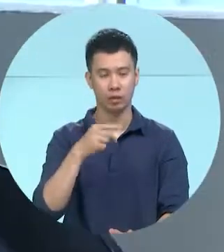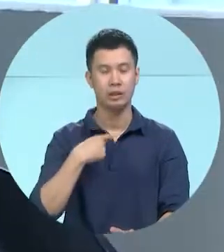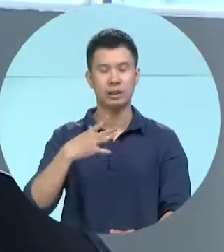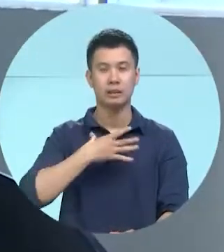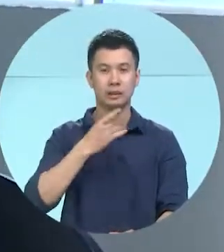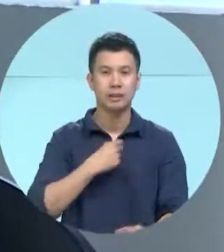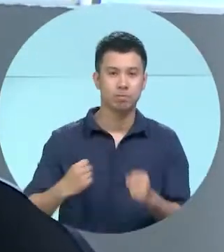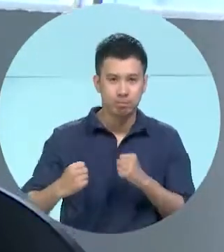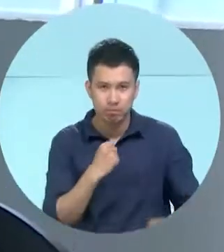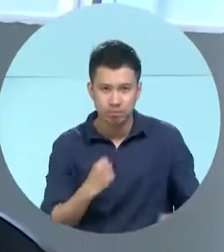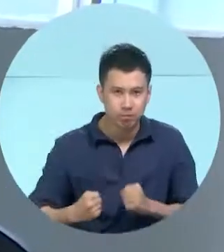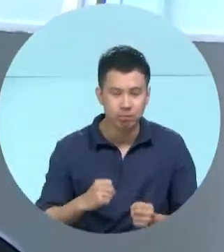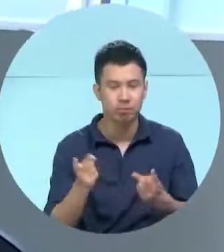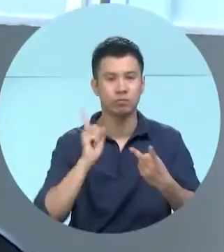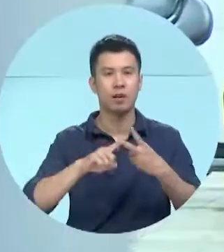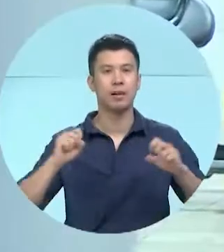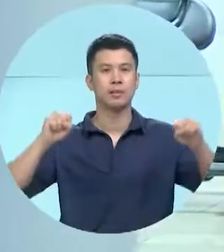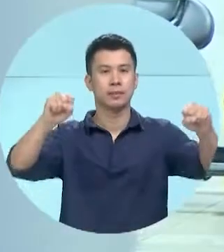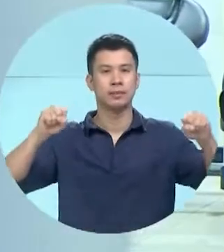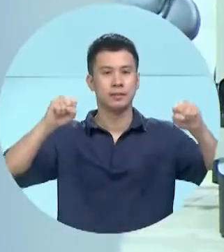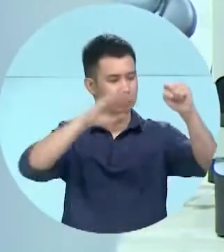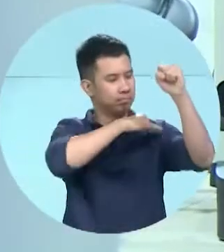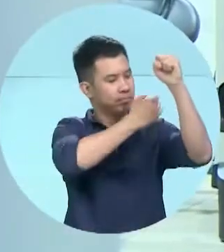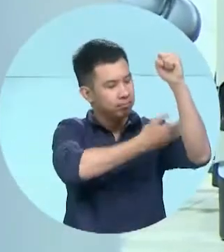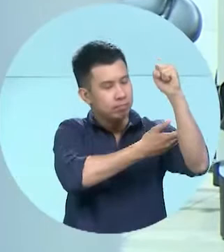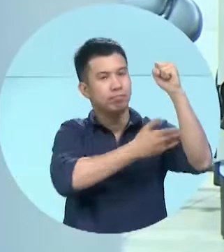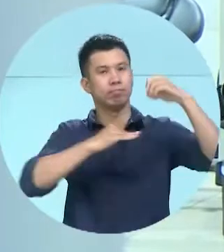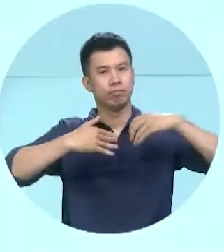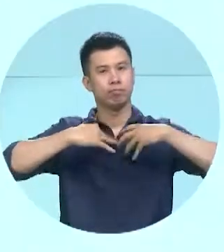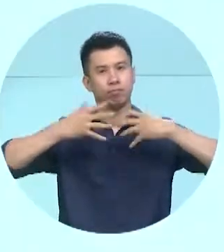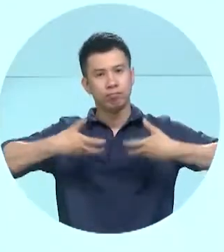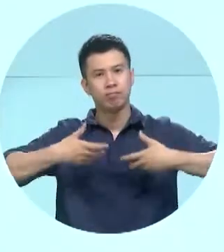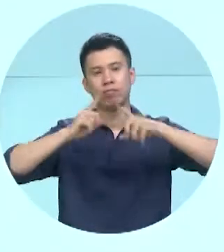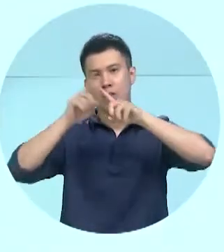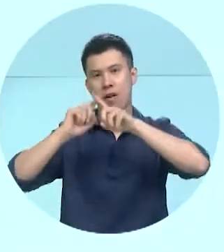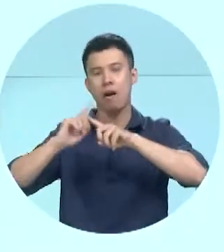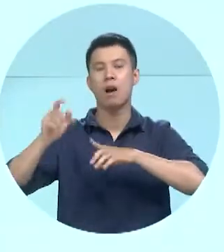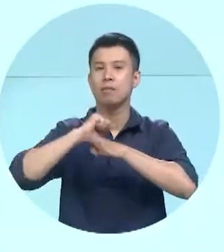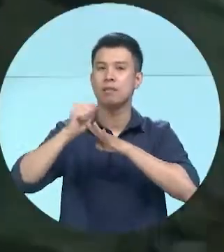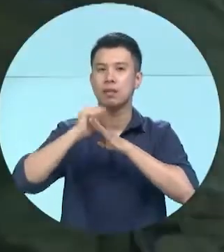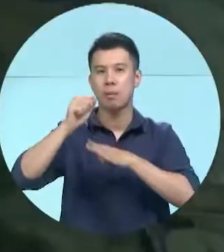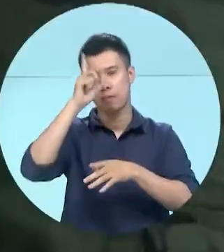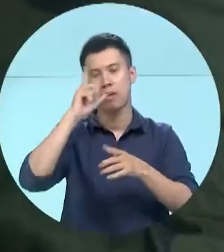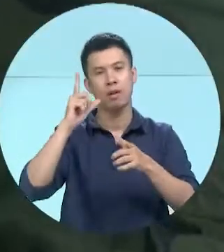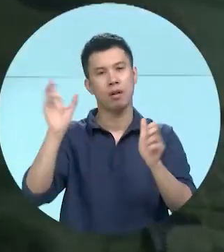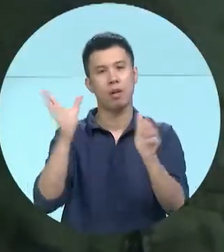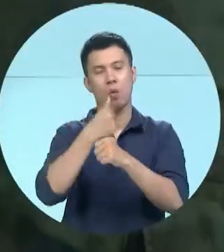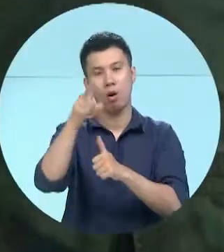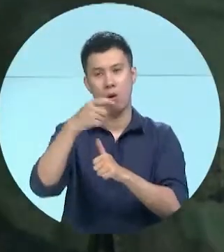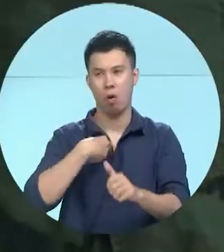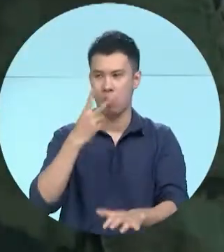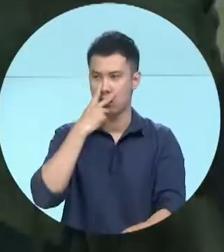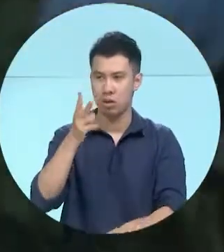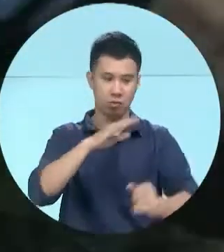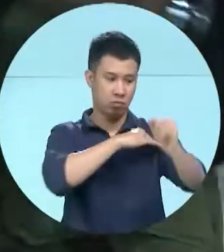he likes to do weightlifting. He likes to use a lot of machines to work out different parts of his body.